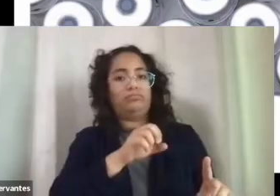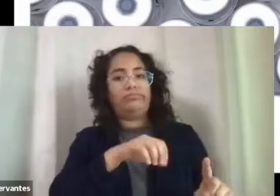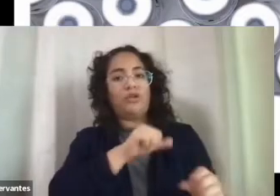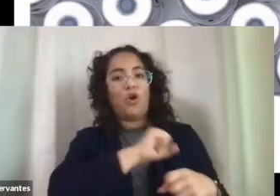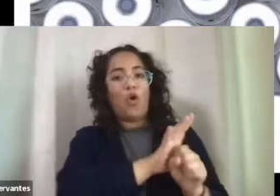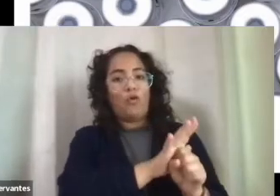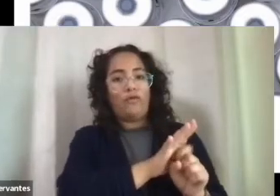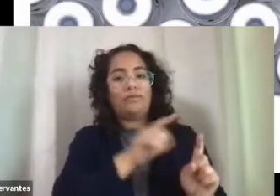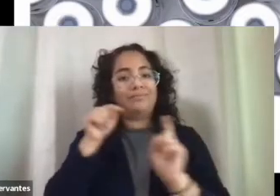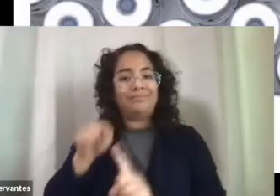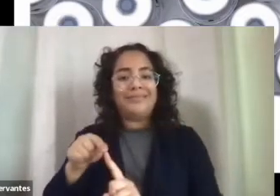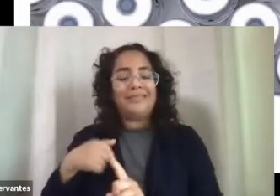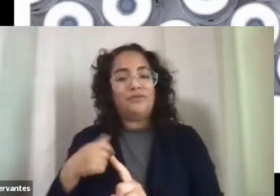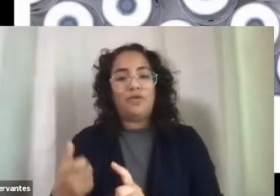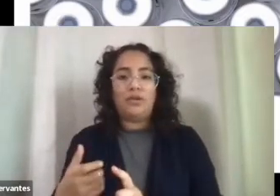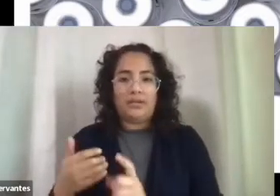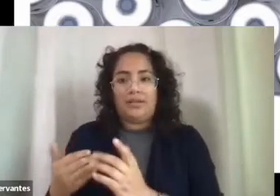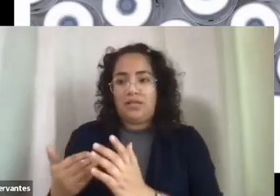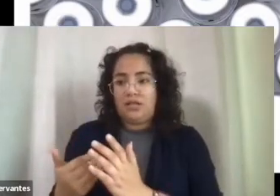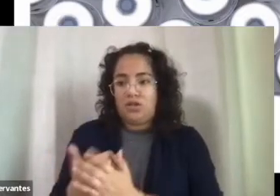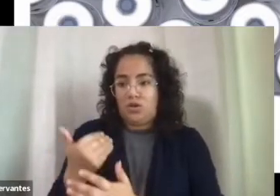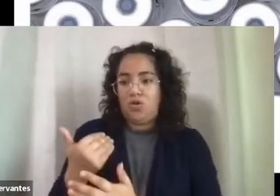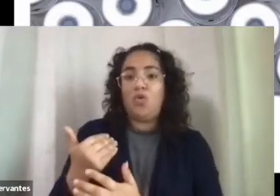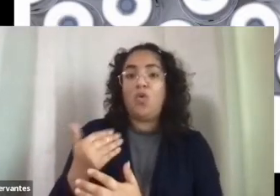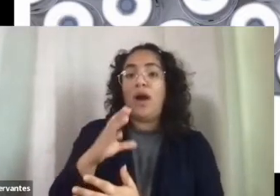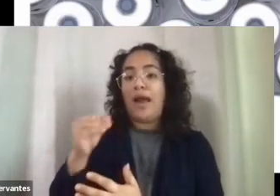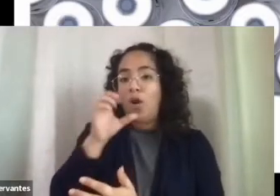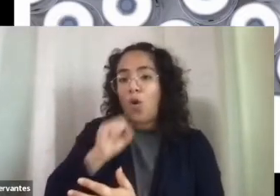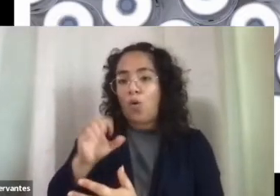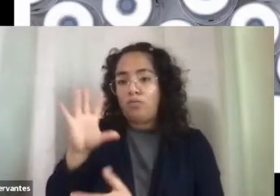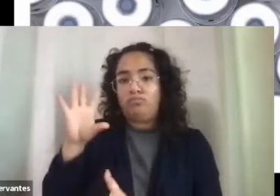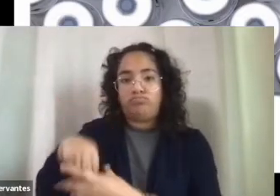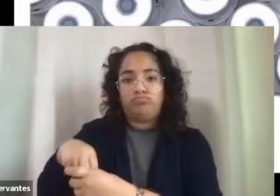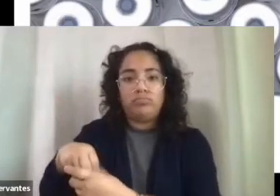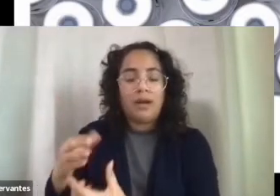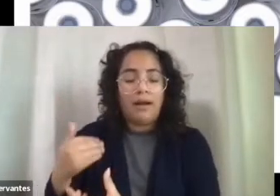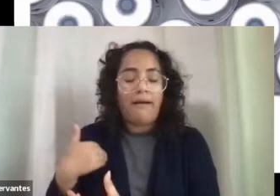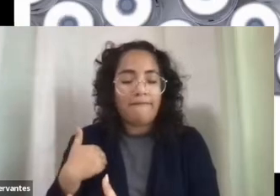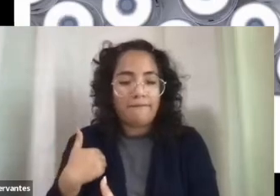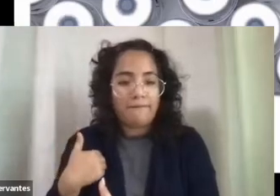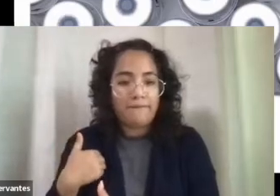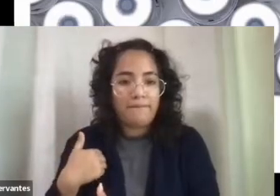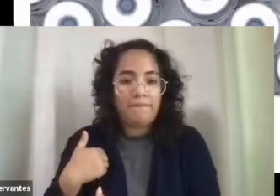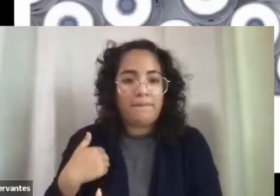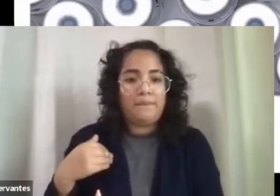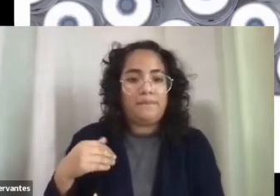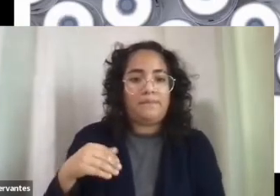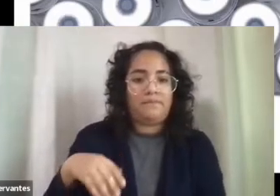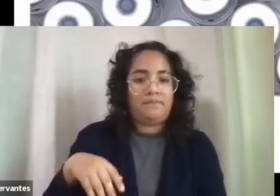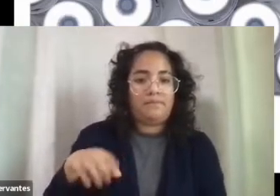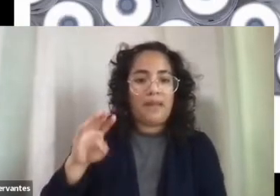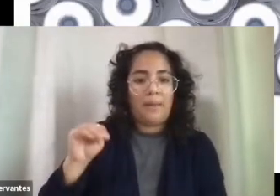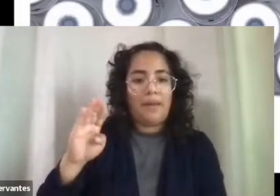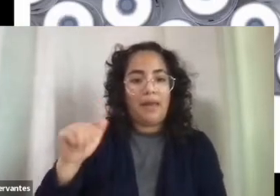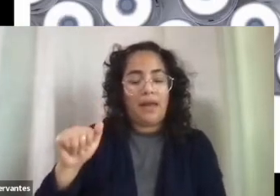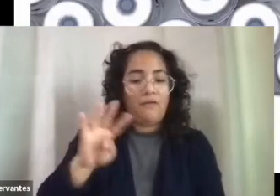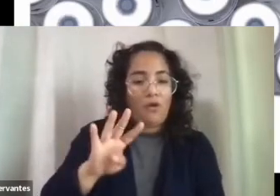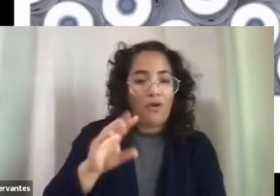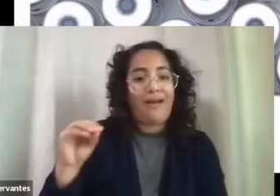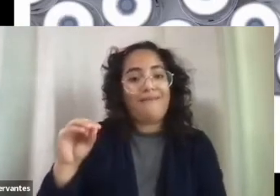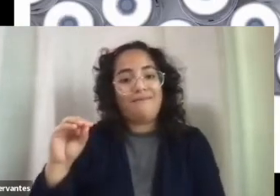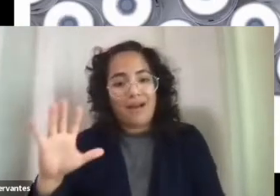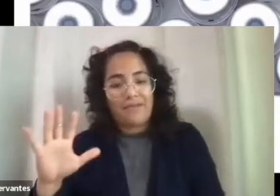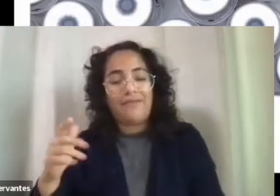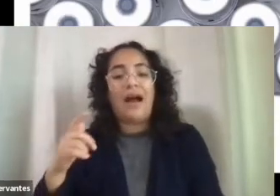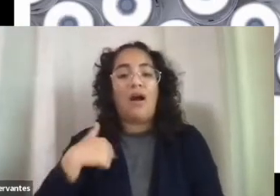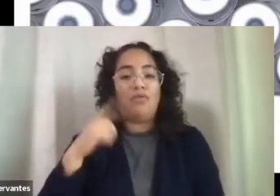have both the original strain and BA4, BA5. I will disclose that I actually was a participant